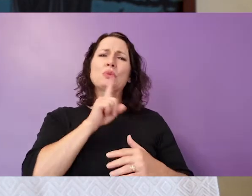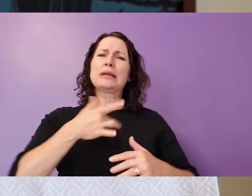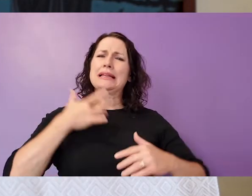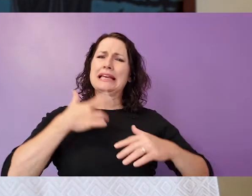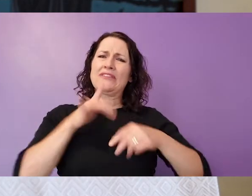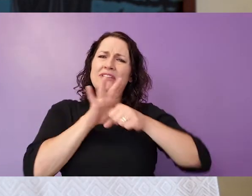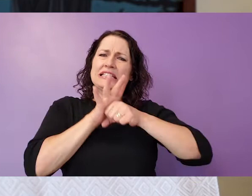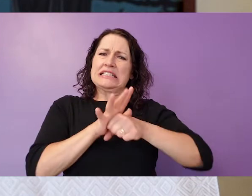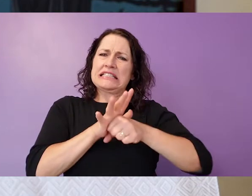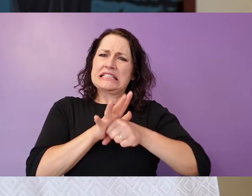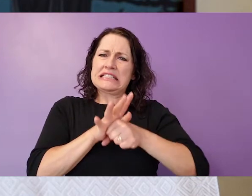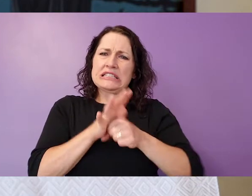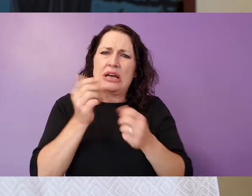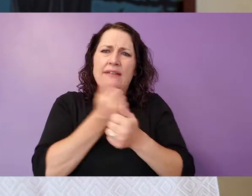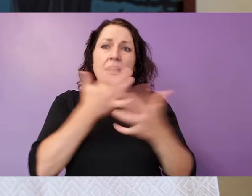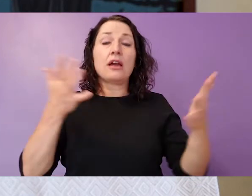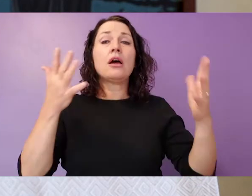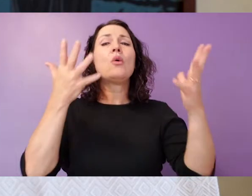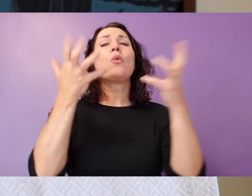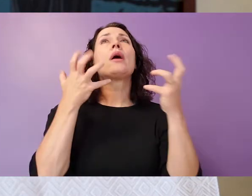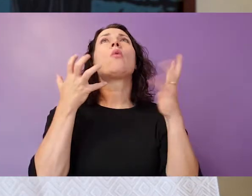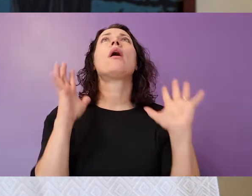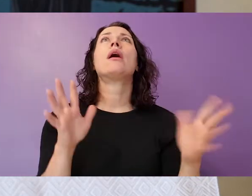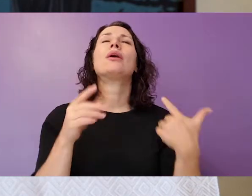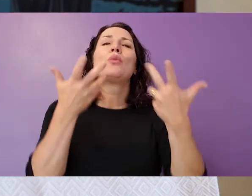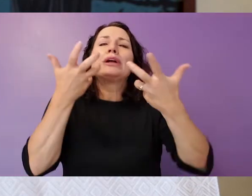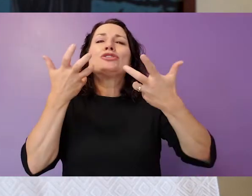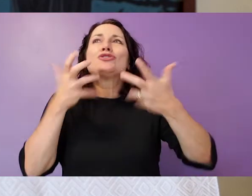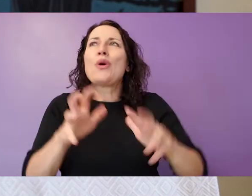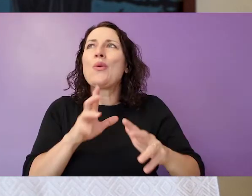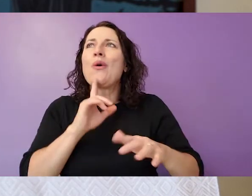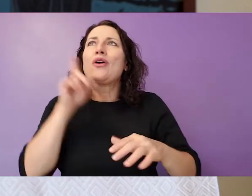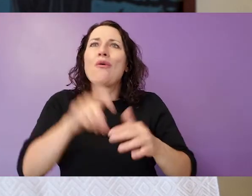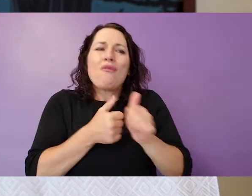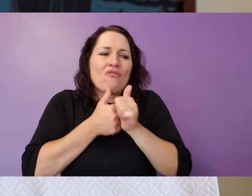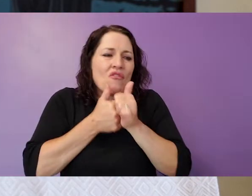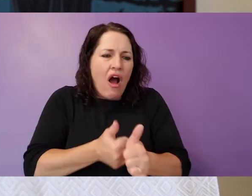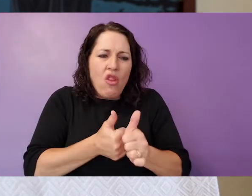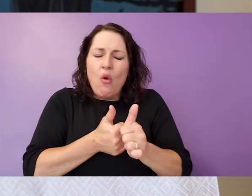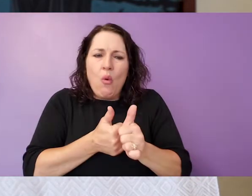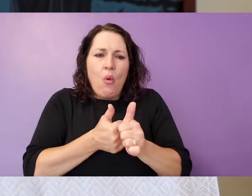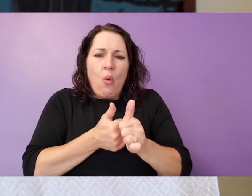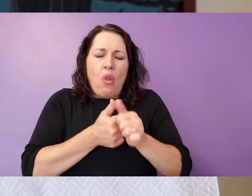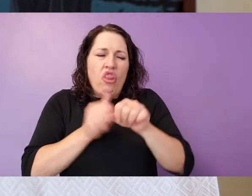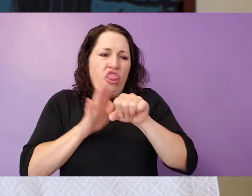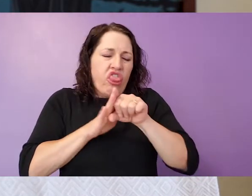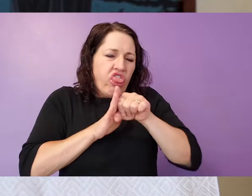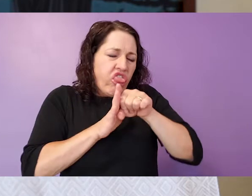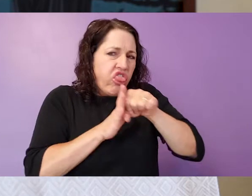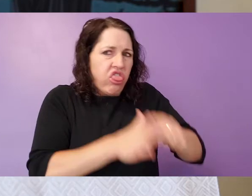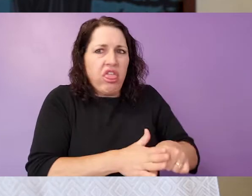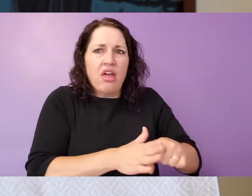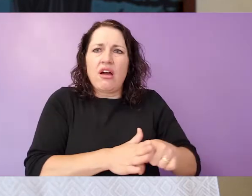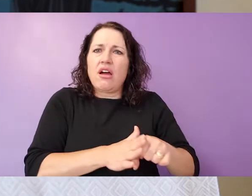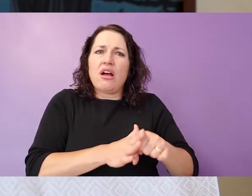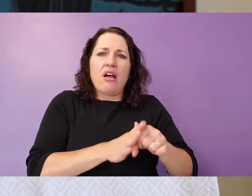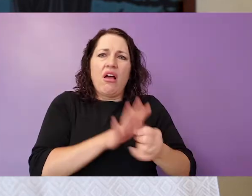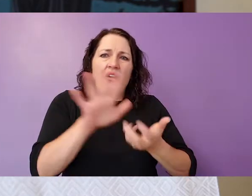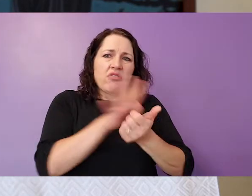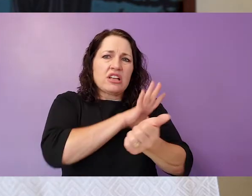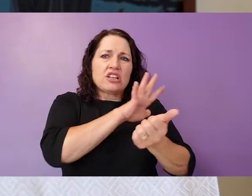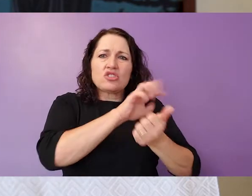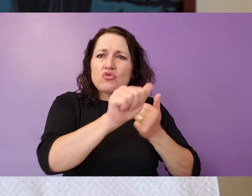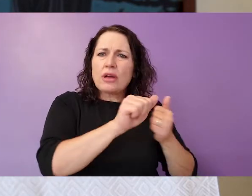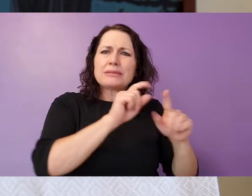We are intention about it. We want to be freed from the slavery of corruption. and share in